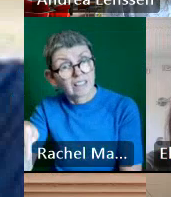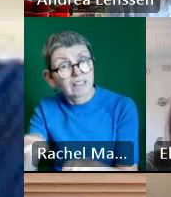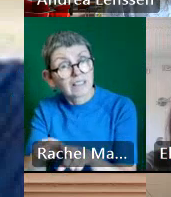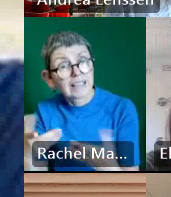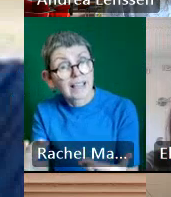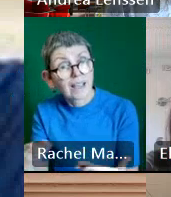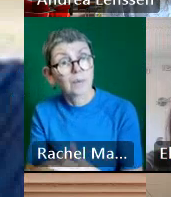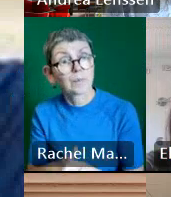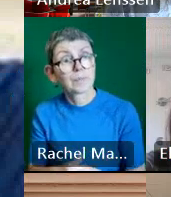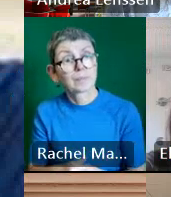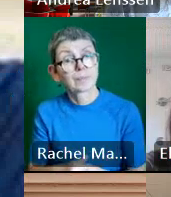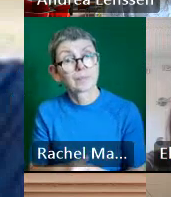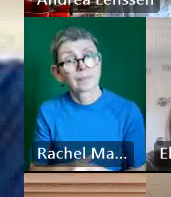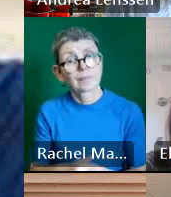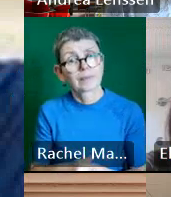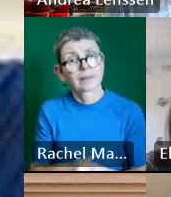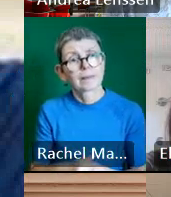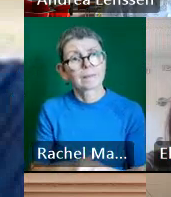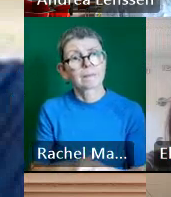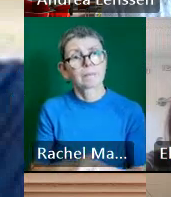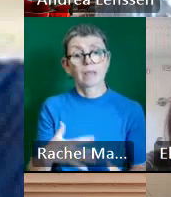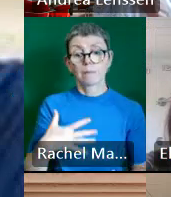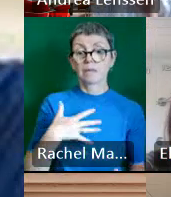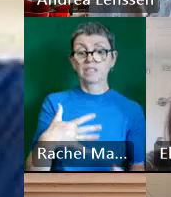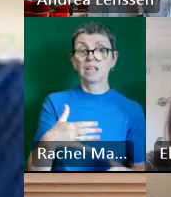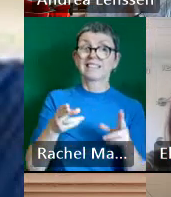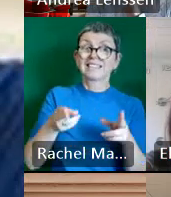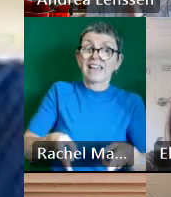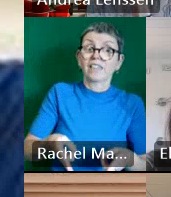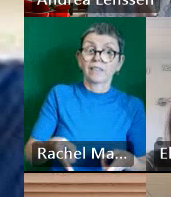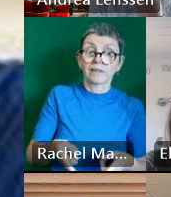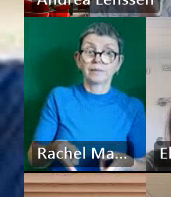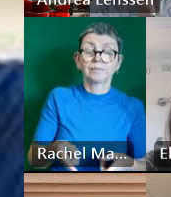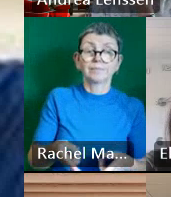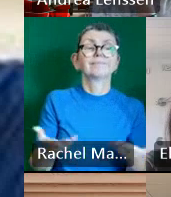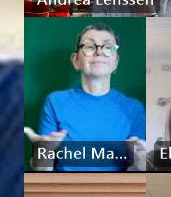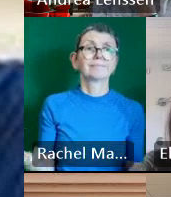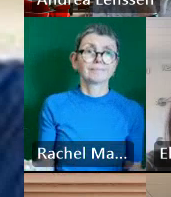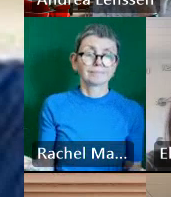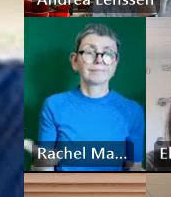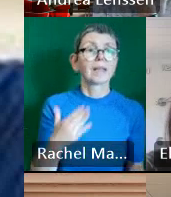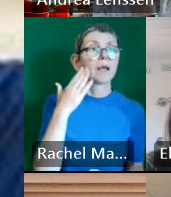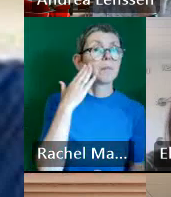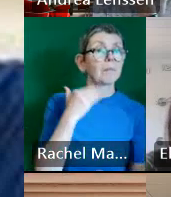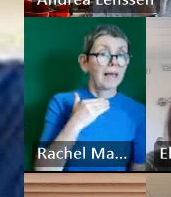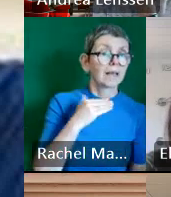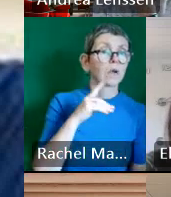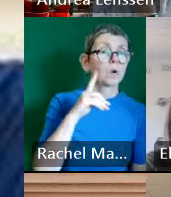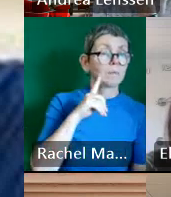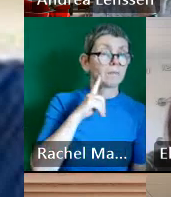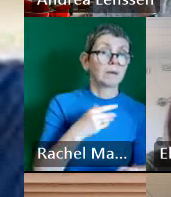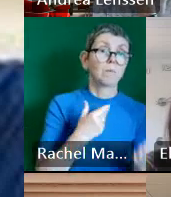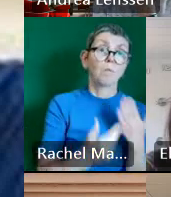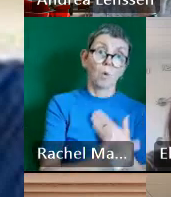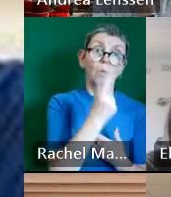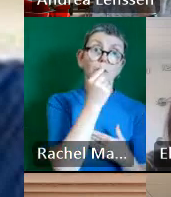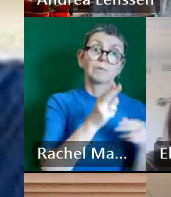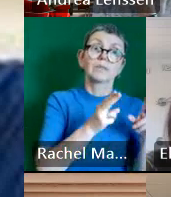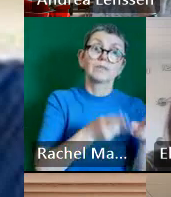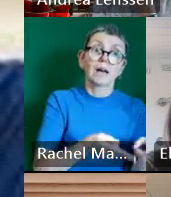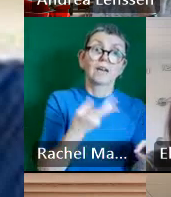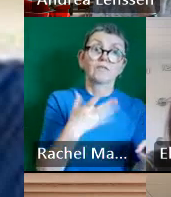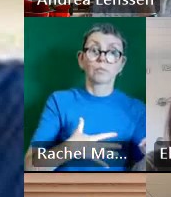Maternal mortality in the UK in the US show that Black women are more likely to die from pregnancy-related complications than their